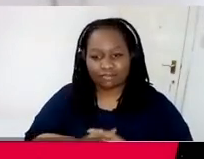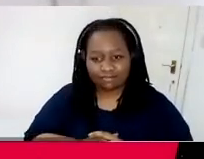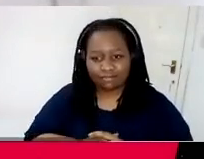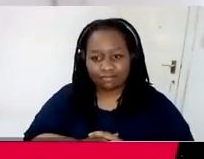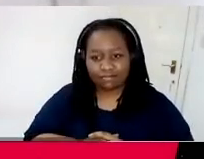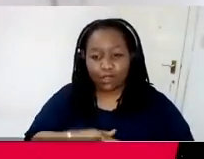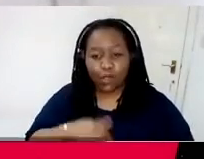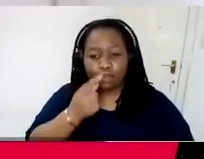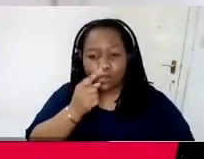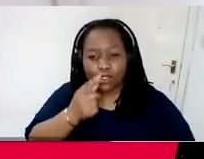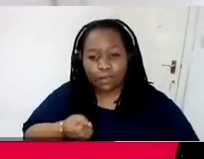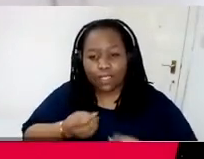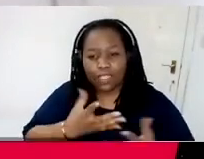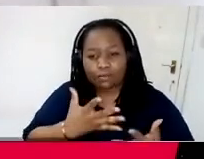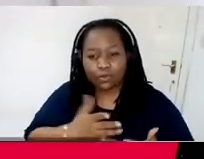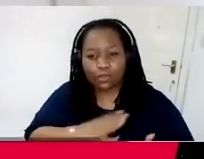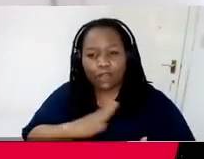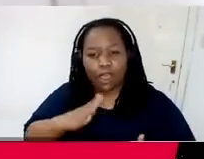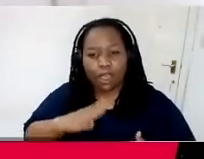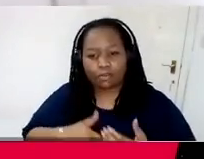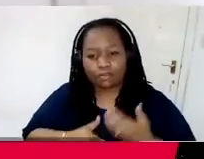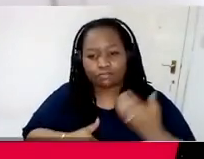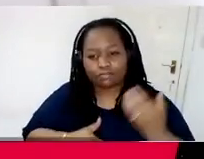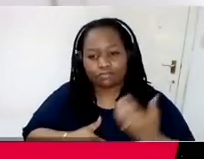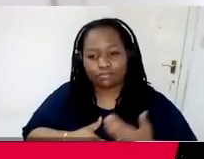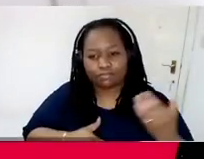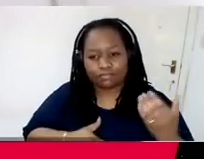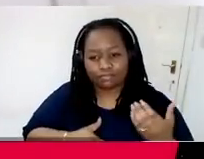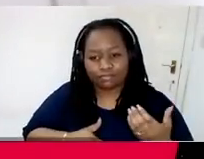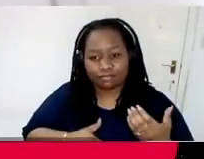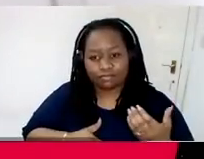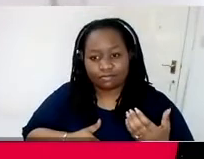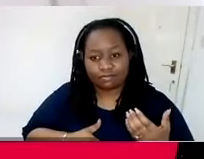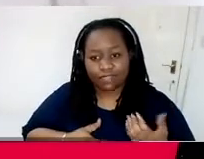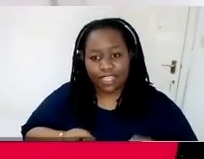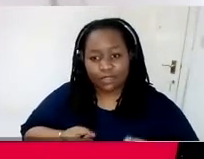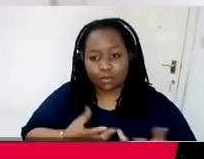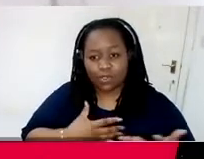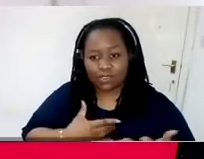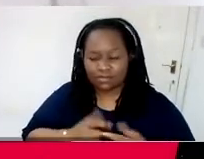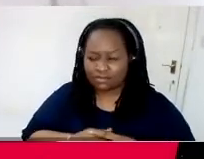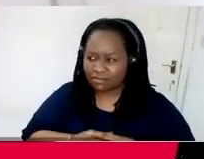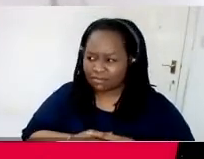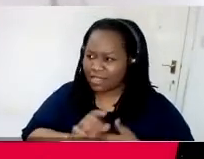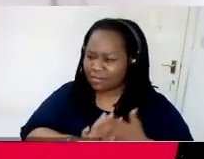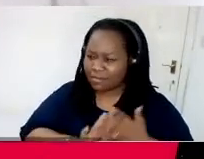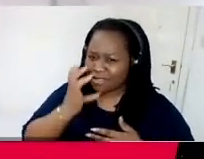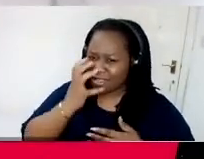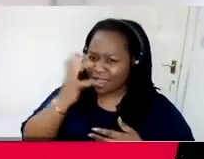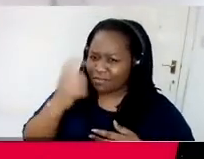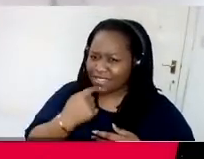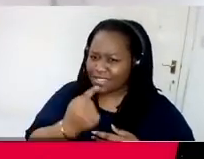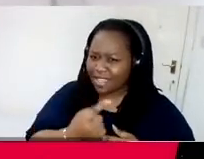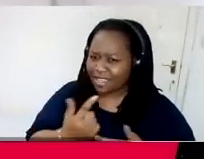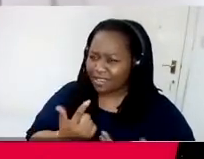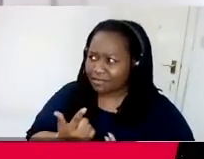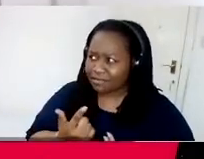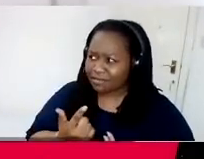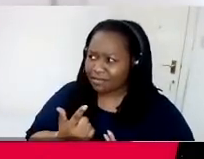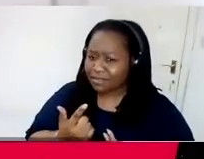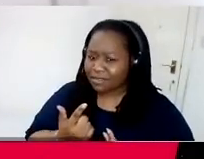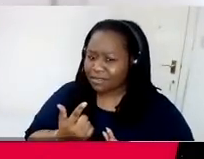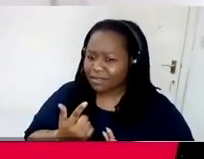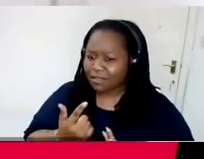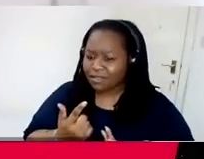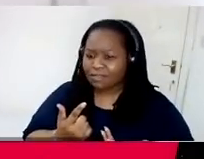licenses. So the government seems to be claiming that as long as it can say that